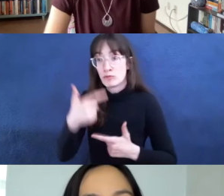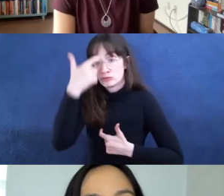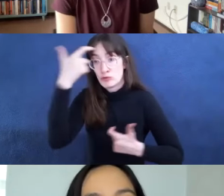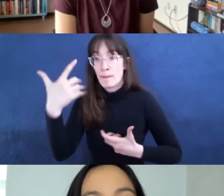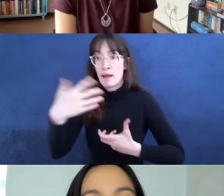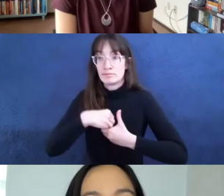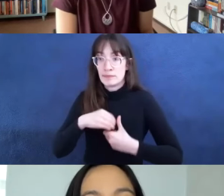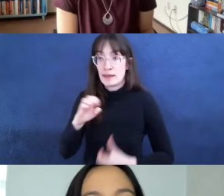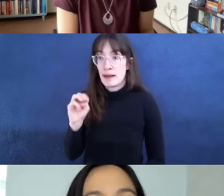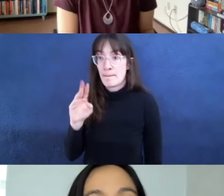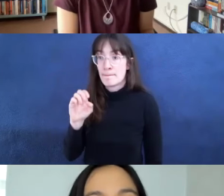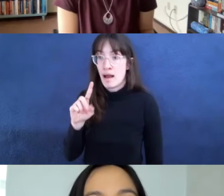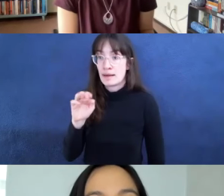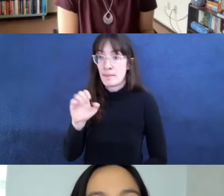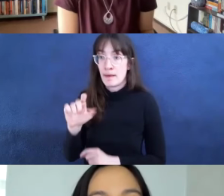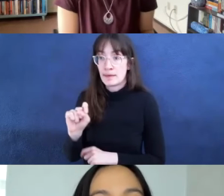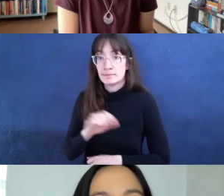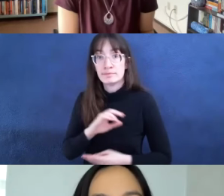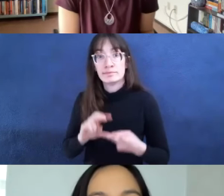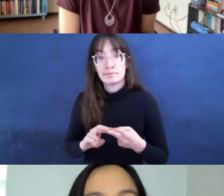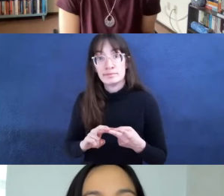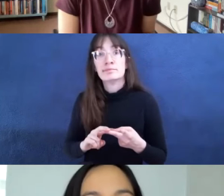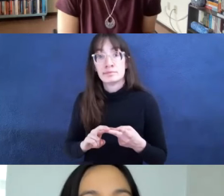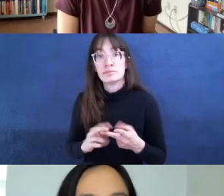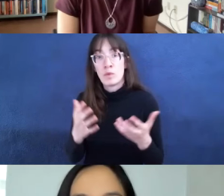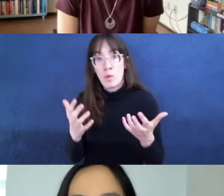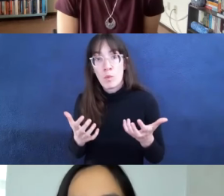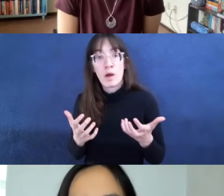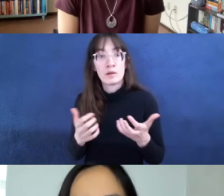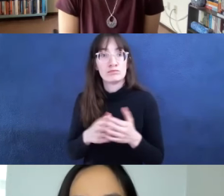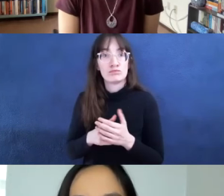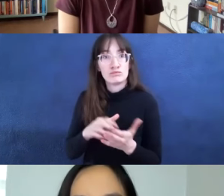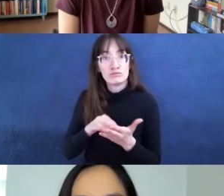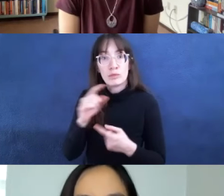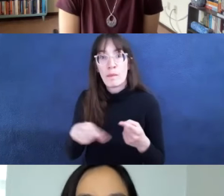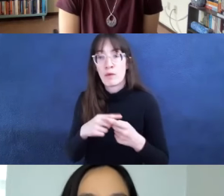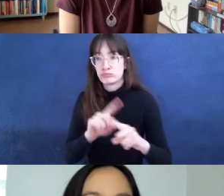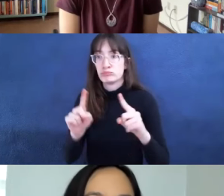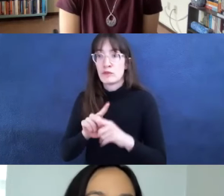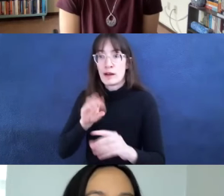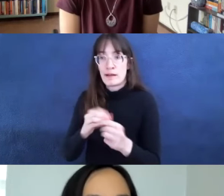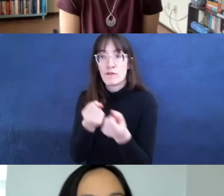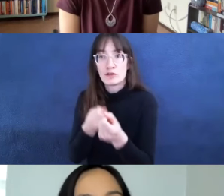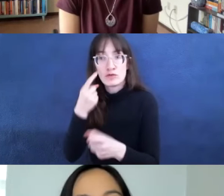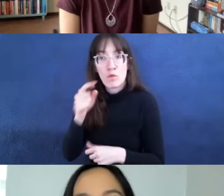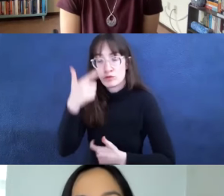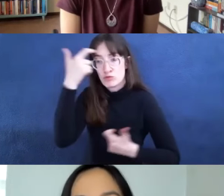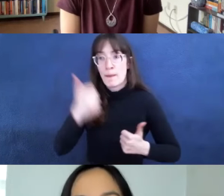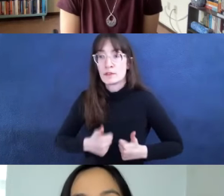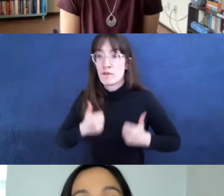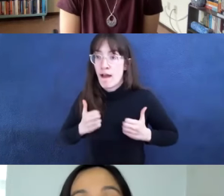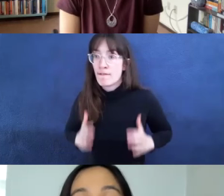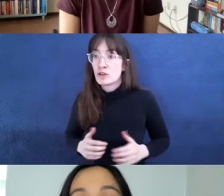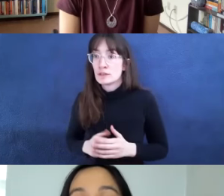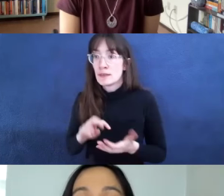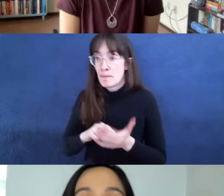is to apply various interventions that promote mind-body connection for trauma survivors, in the sense that we want to build on